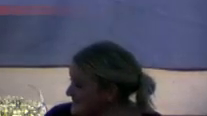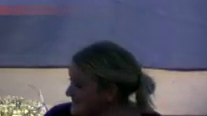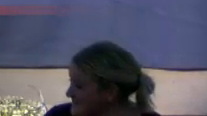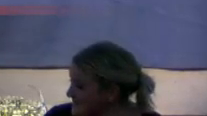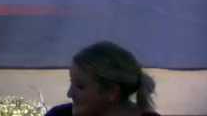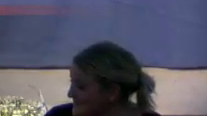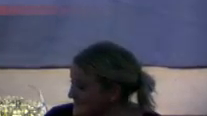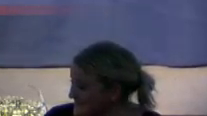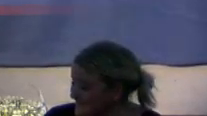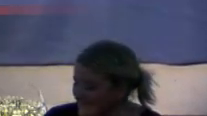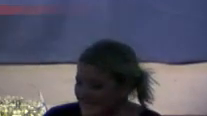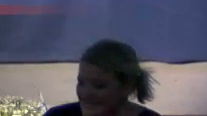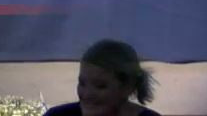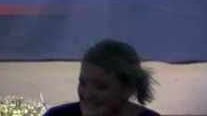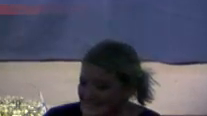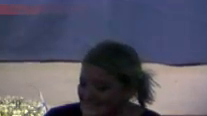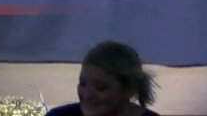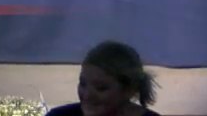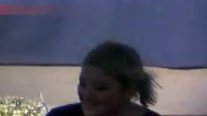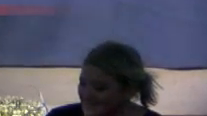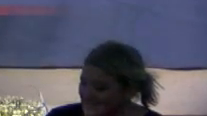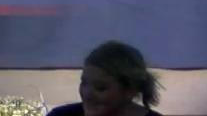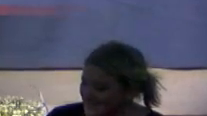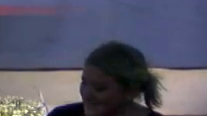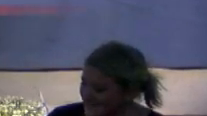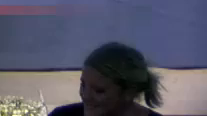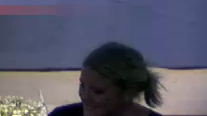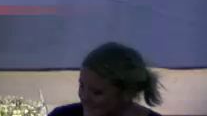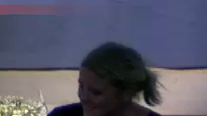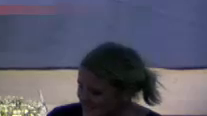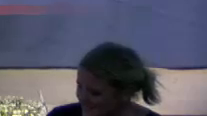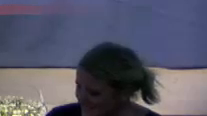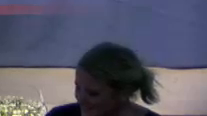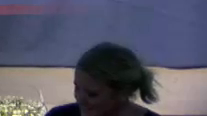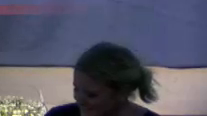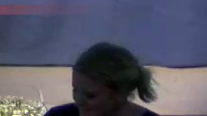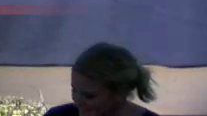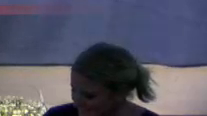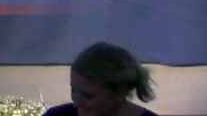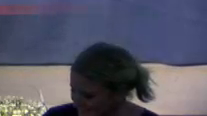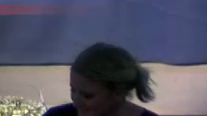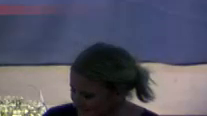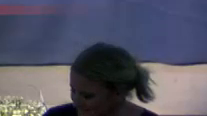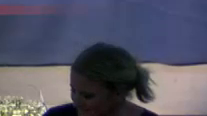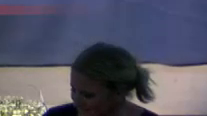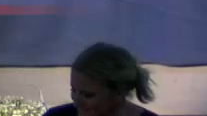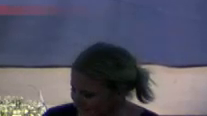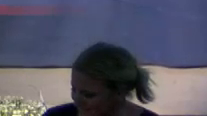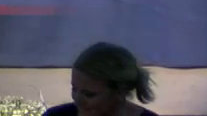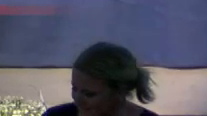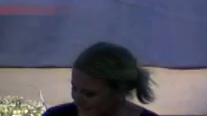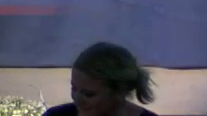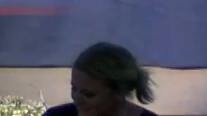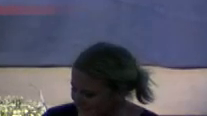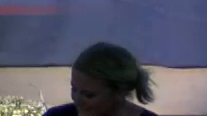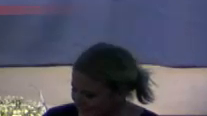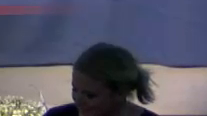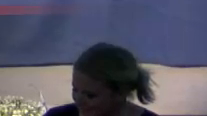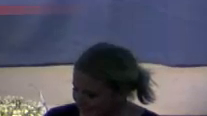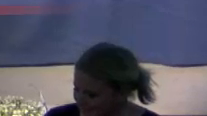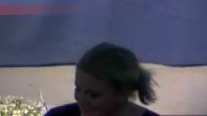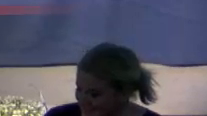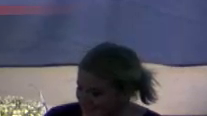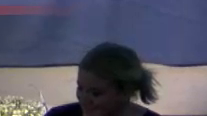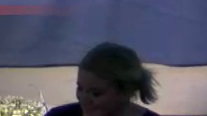Cảm ơn ba mẹ về những gì ba mẹ làm cho con tới giờ, từ nhỏ đến giờ. Con thương ba mẹ nhiều lắm. Cảm ơn.